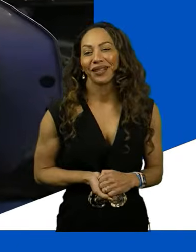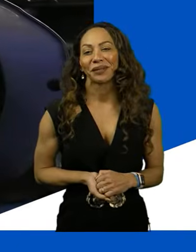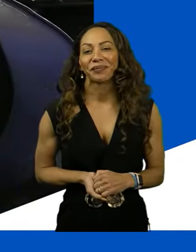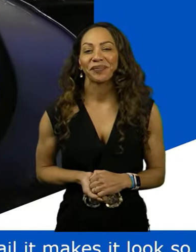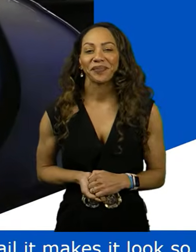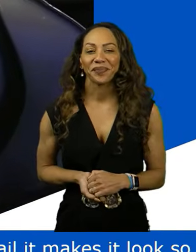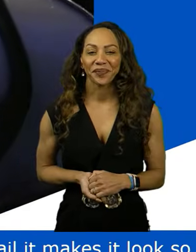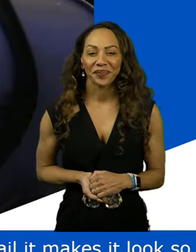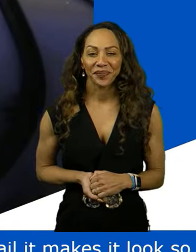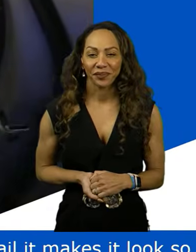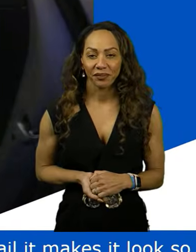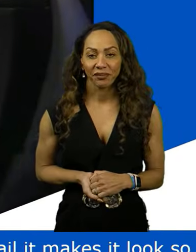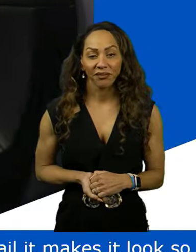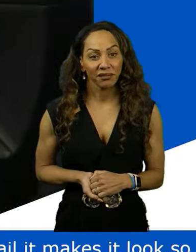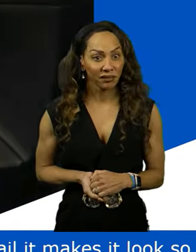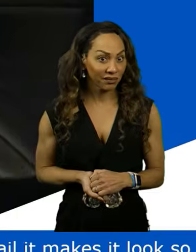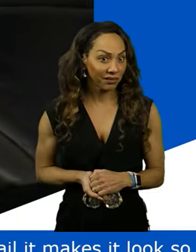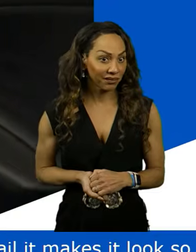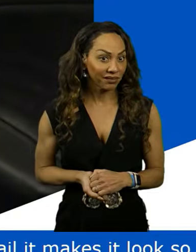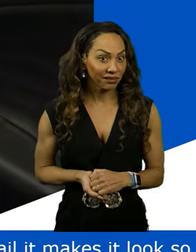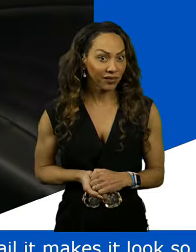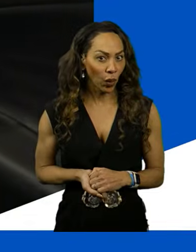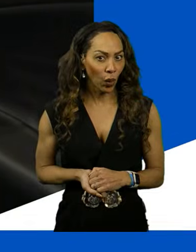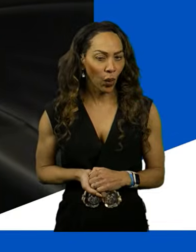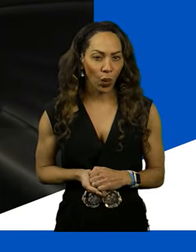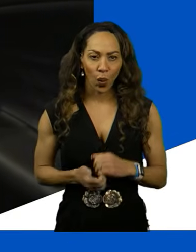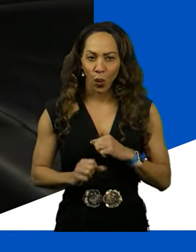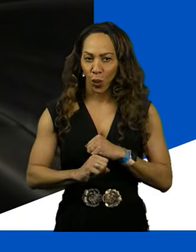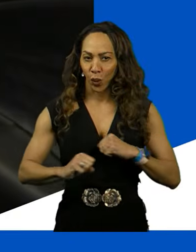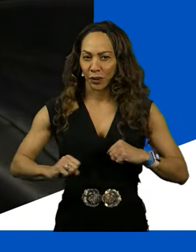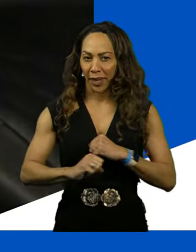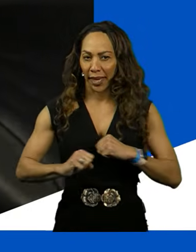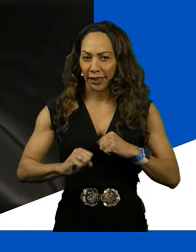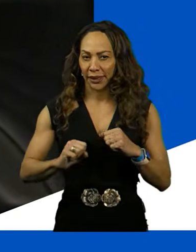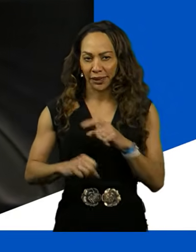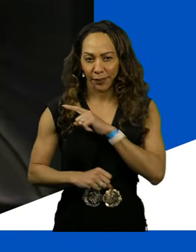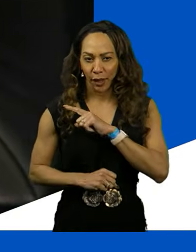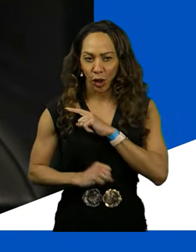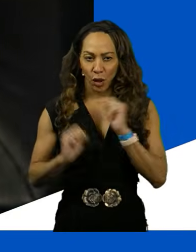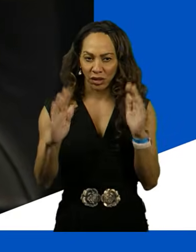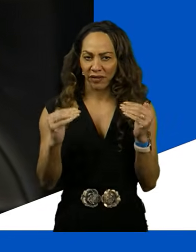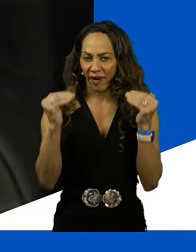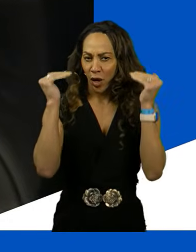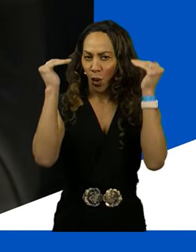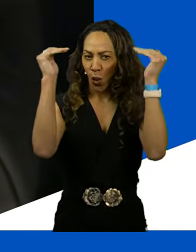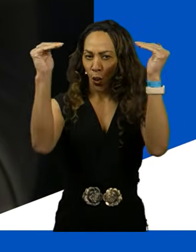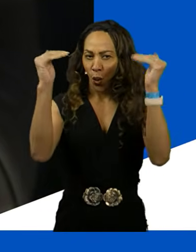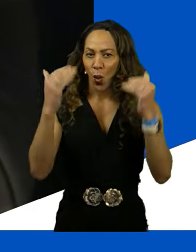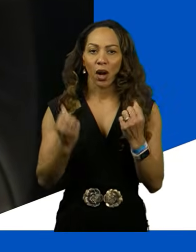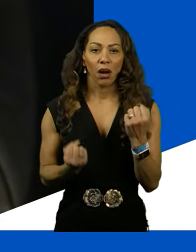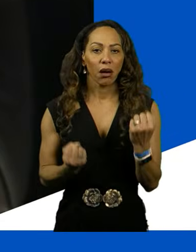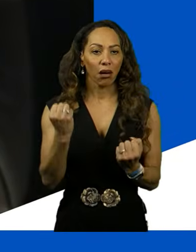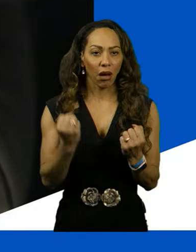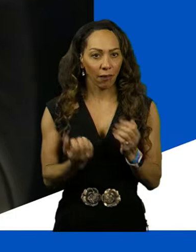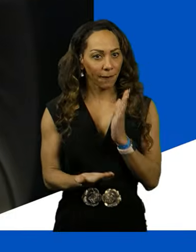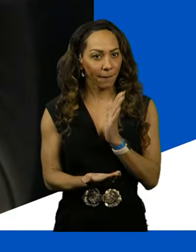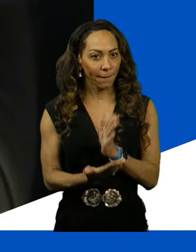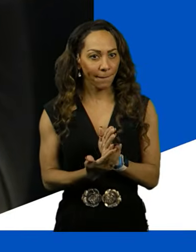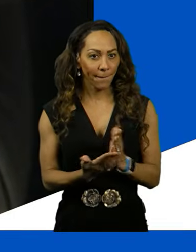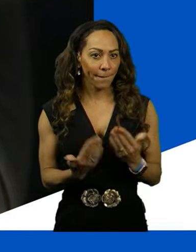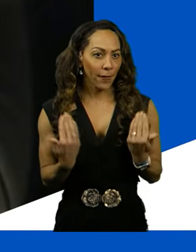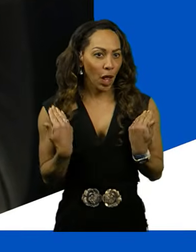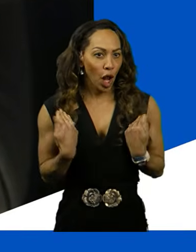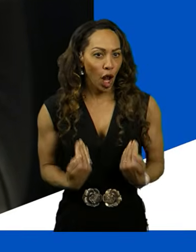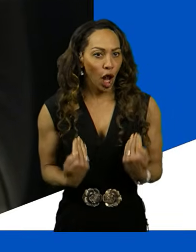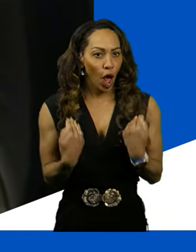And also high-end is all this space that you get in the rear. This is genuine luxury car levels